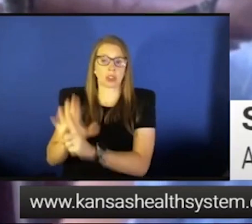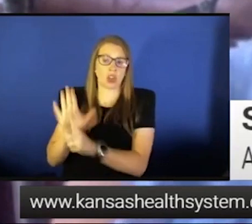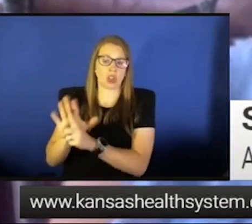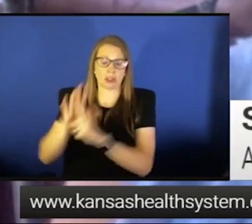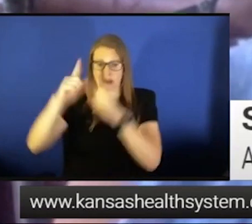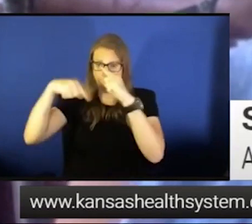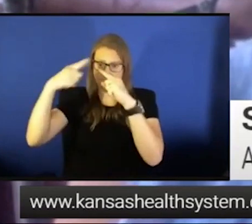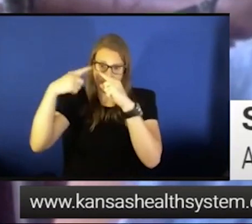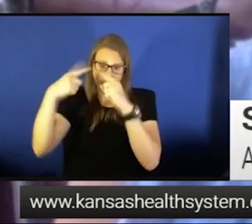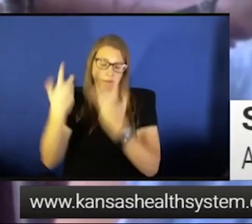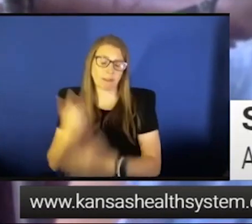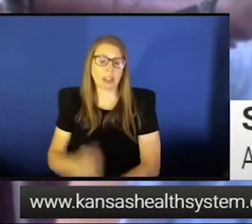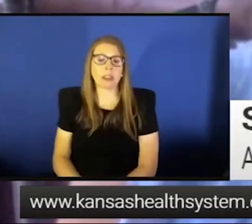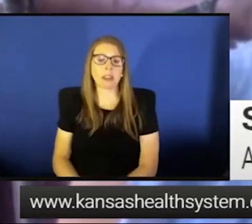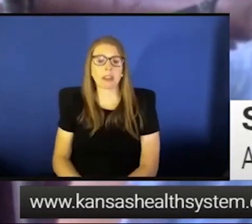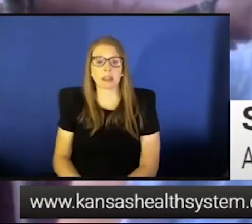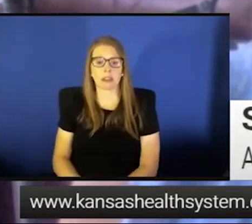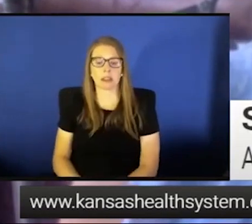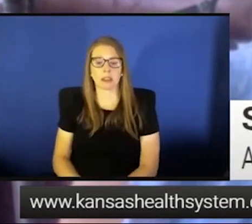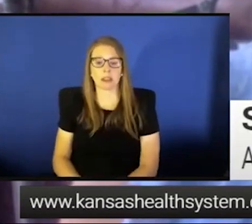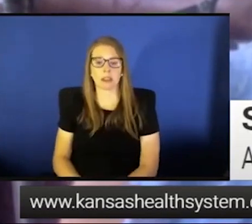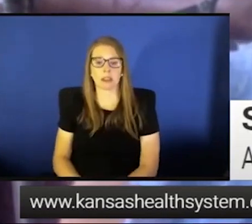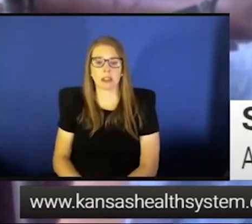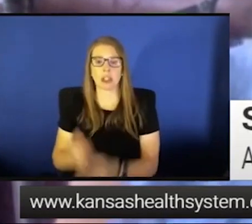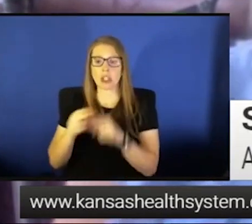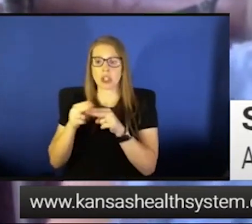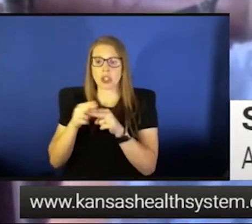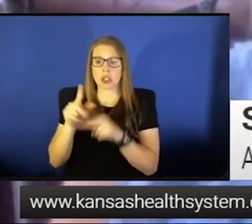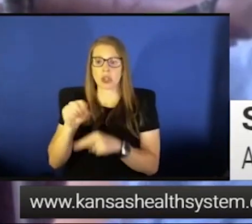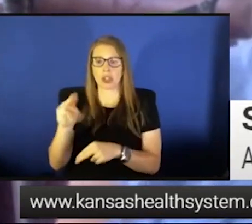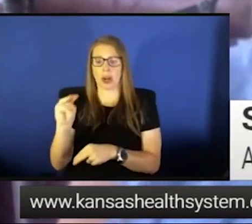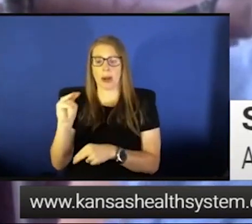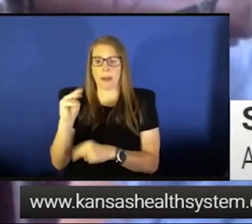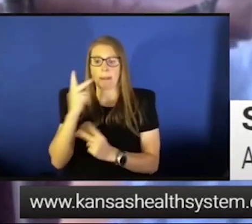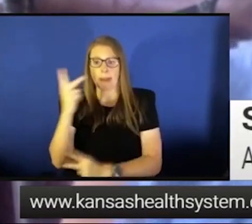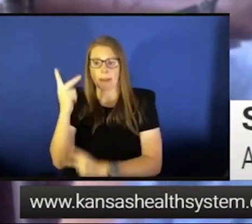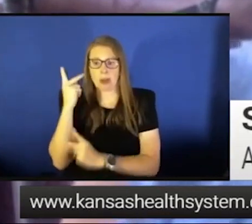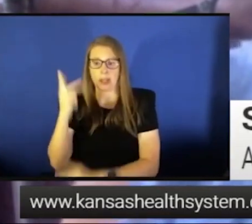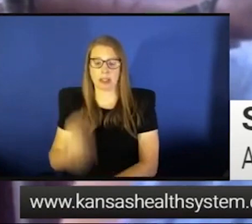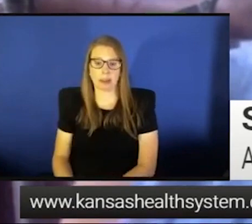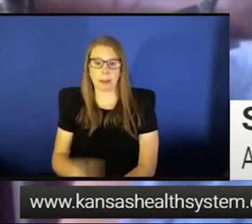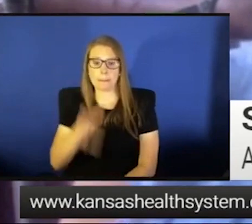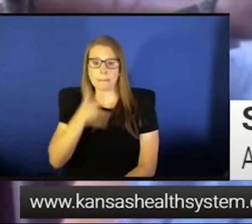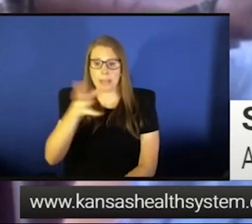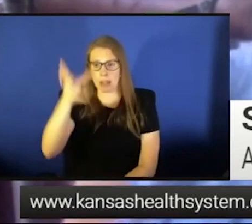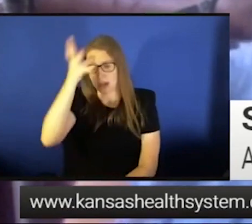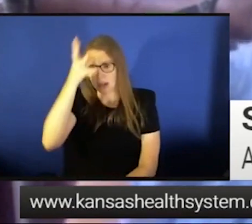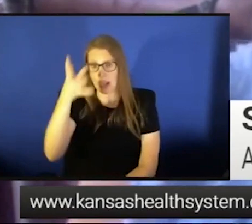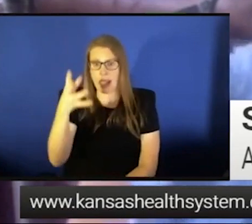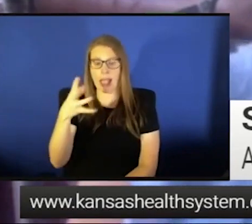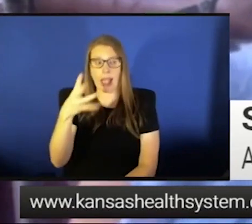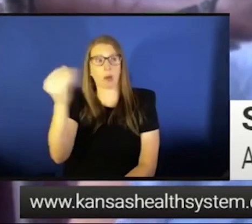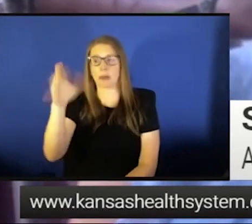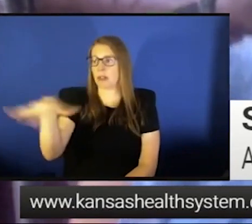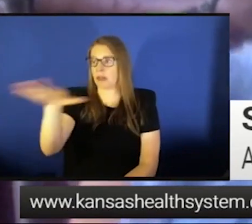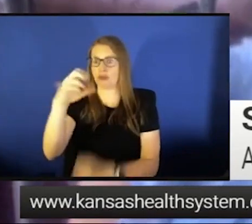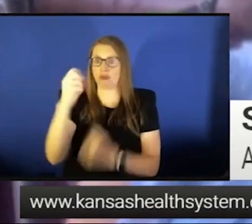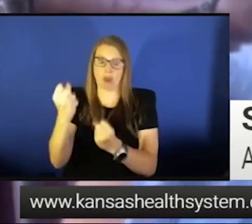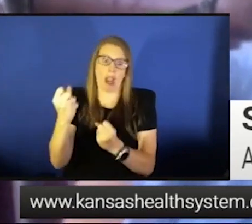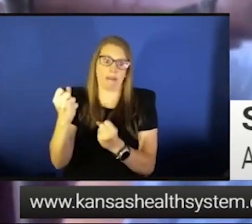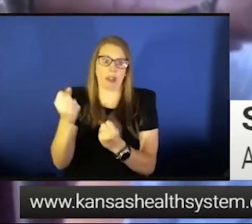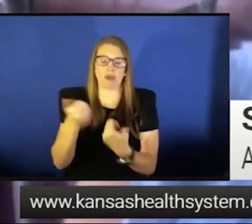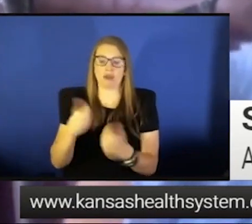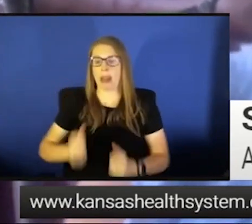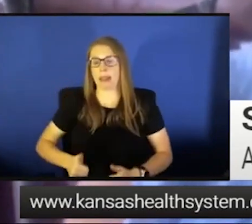cognitive. She has very little short-term memory. And as a parent, when you've got a 25-year-old out there driving and trying to live